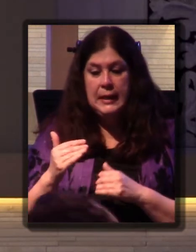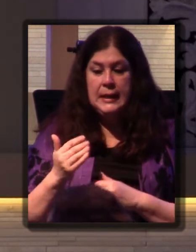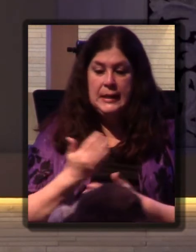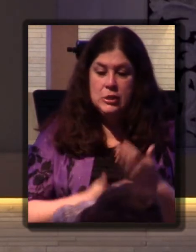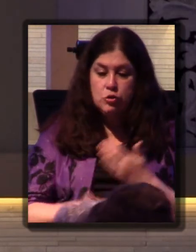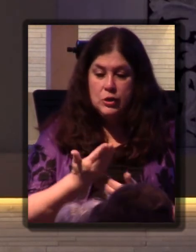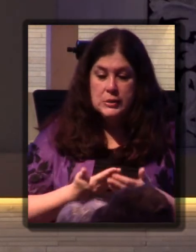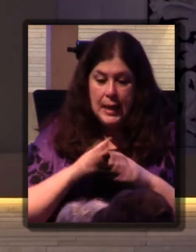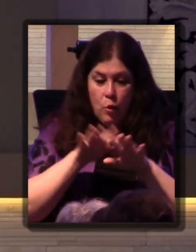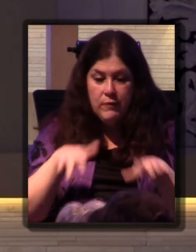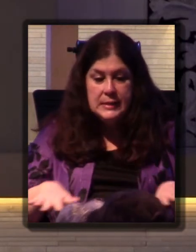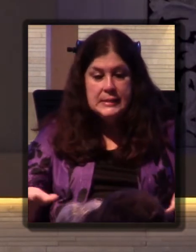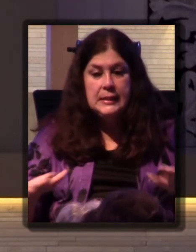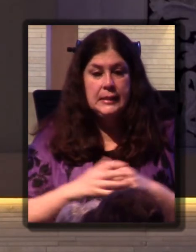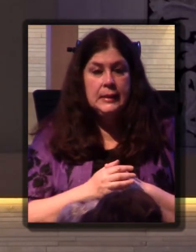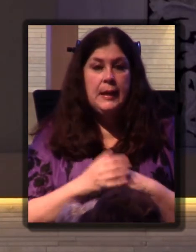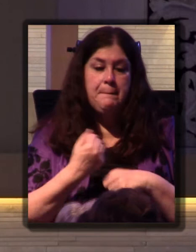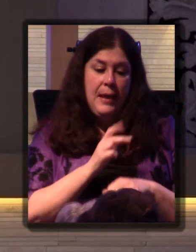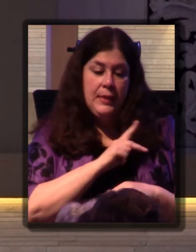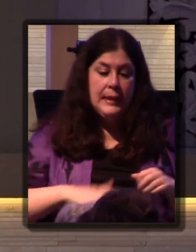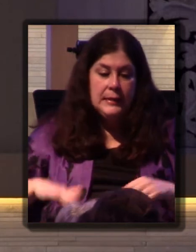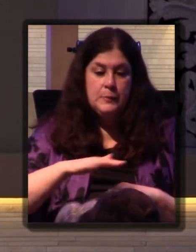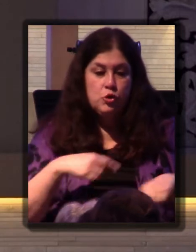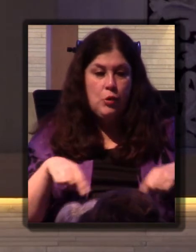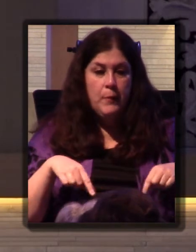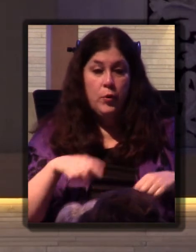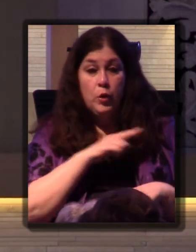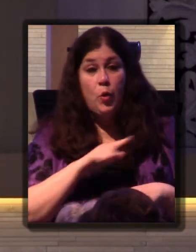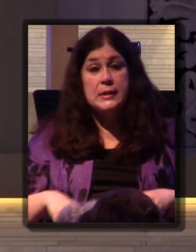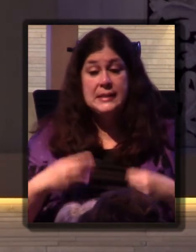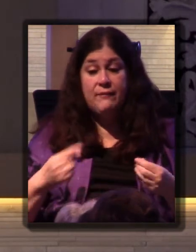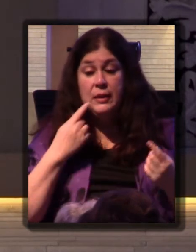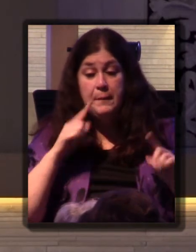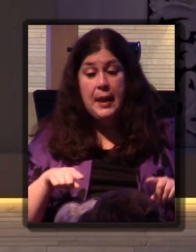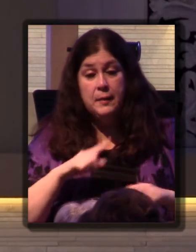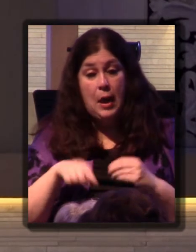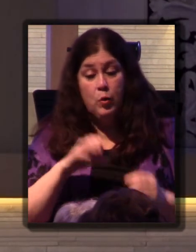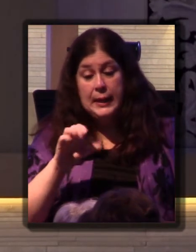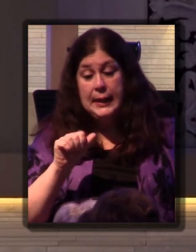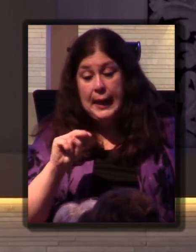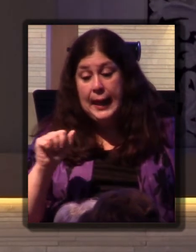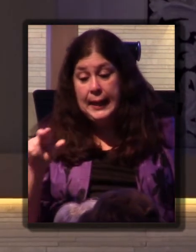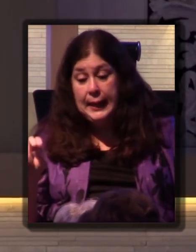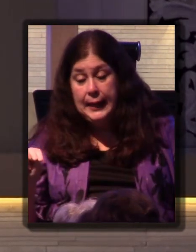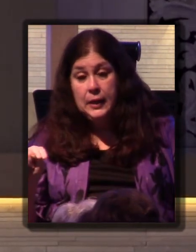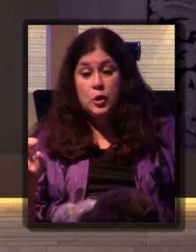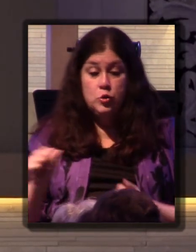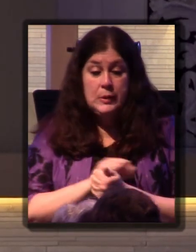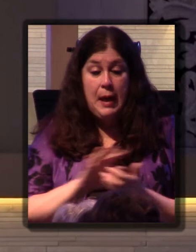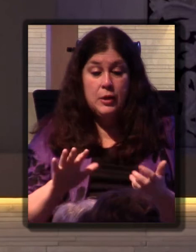has stretched his hand out over the sea. He has made the kingdoms tremble. The Lord has given a command concerning Canaan